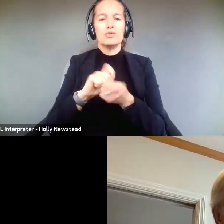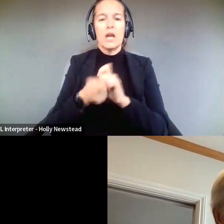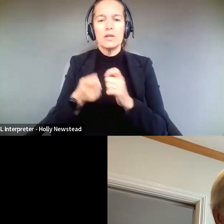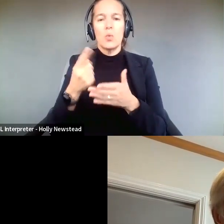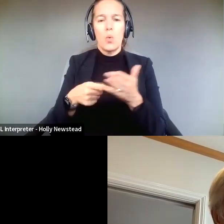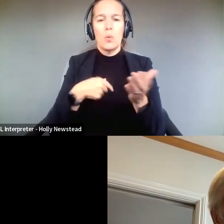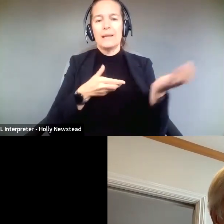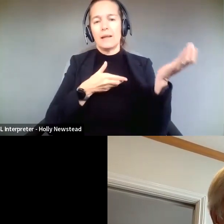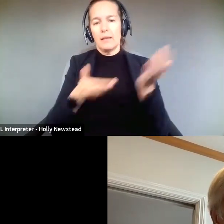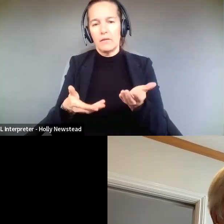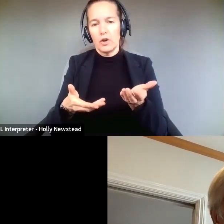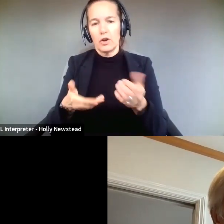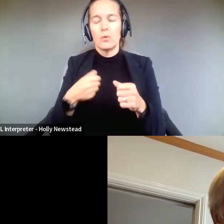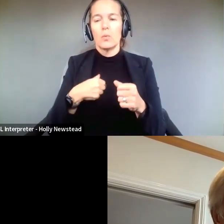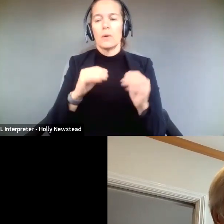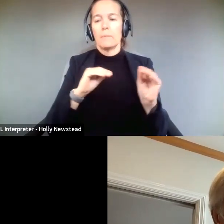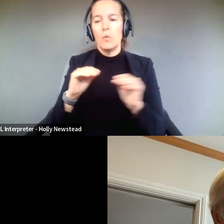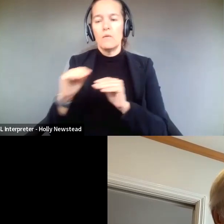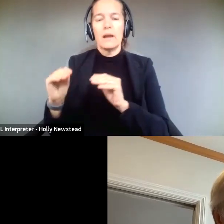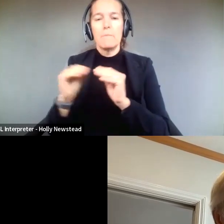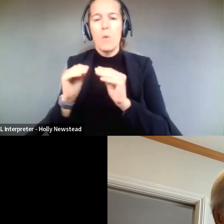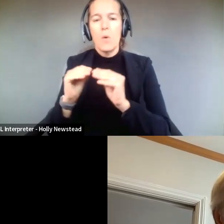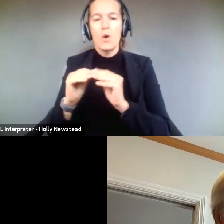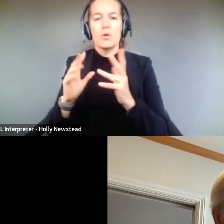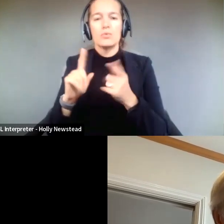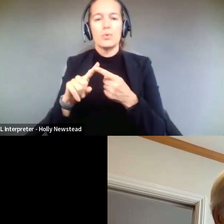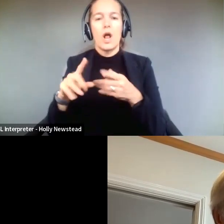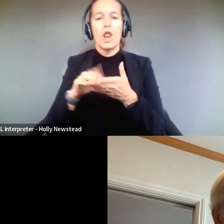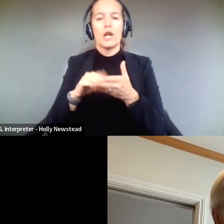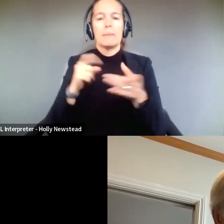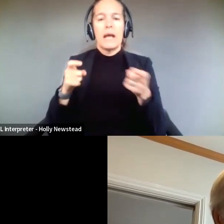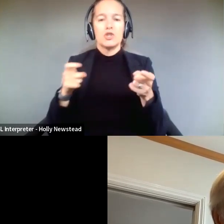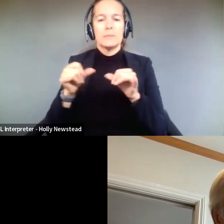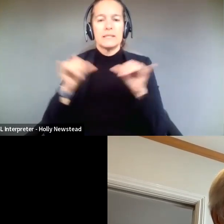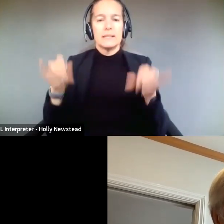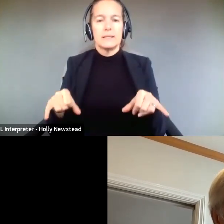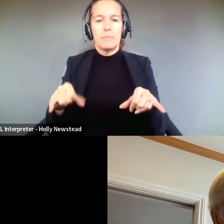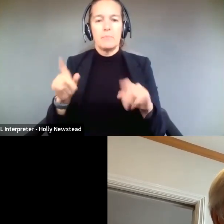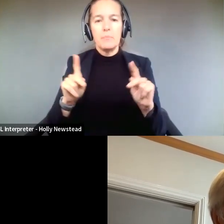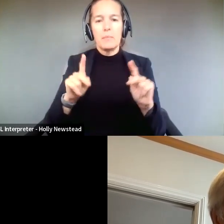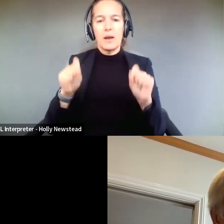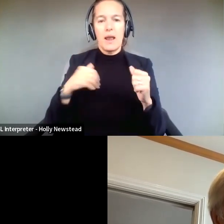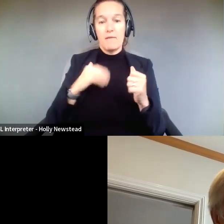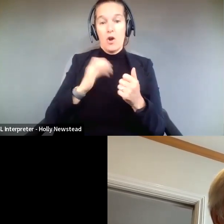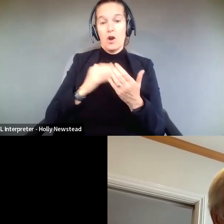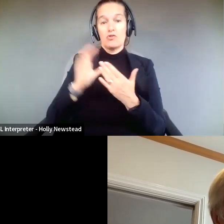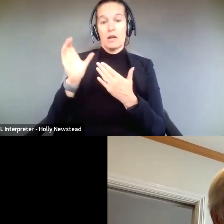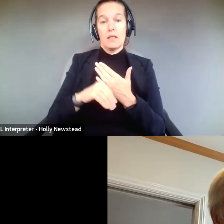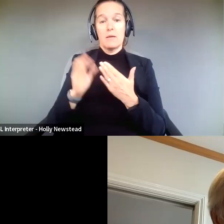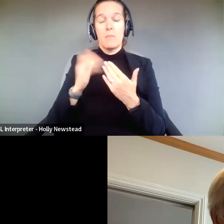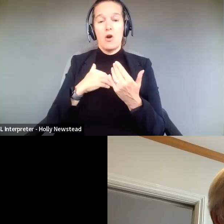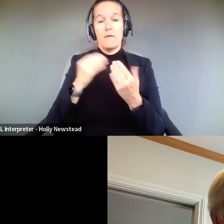we deliver, where we're moving more onto learning management systems. People can have our curriculum, our information on